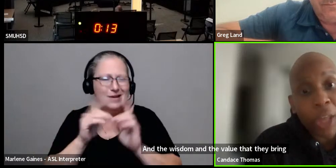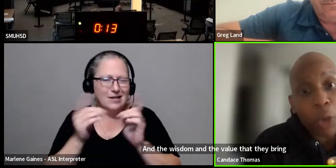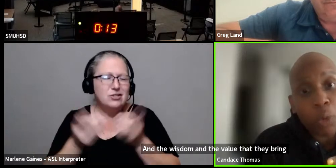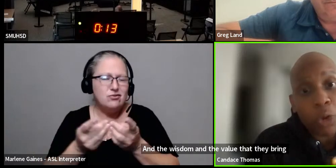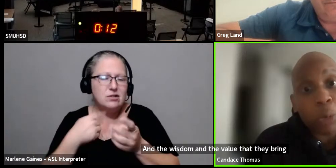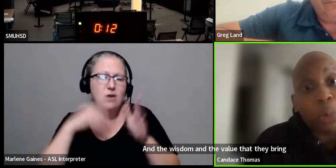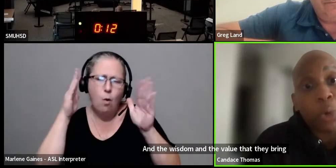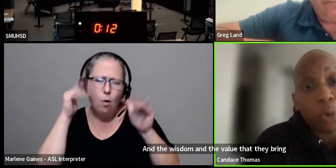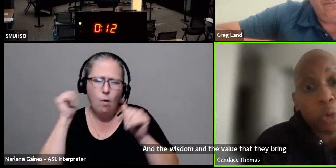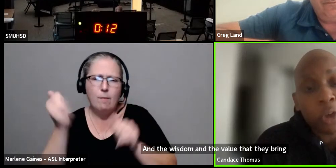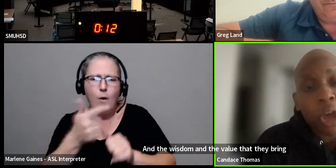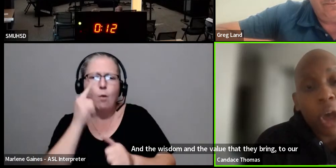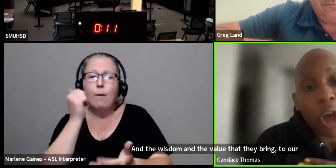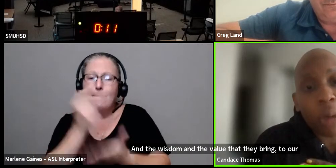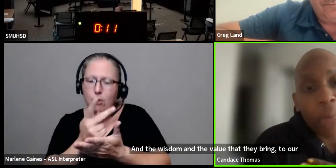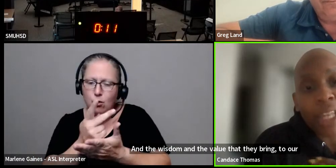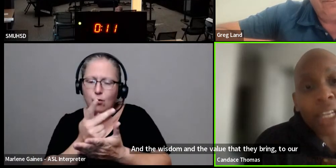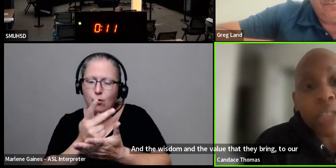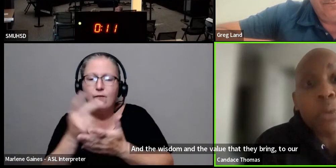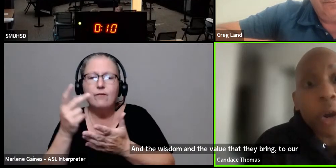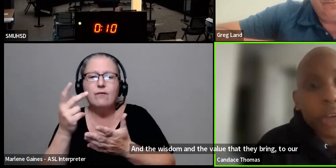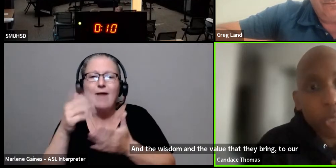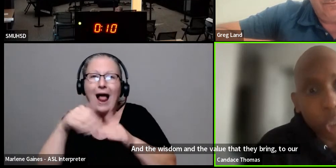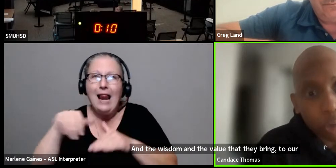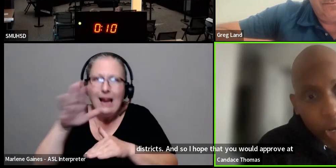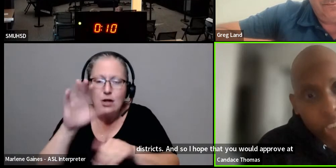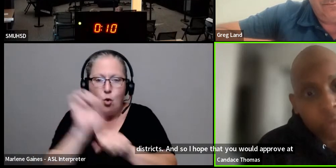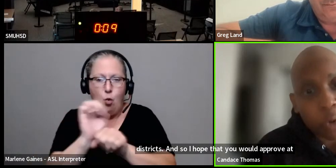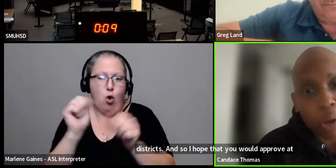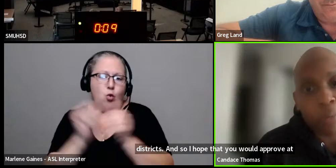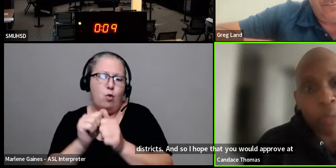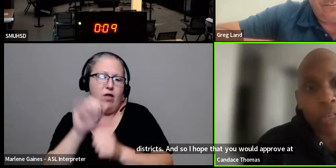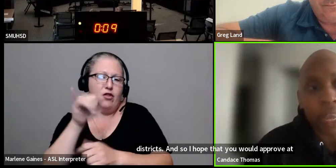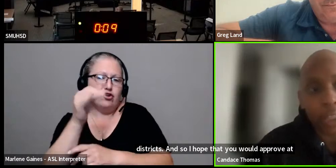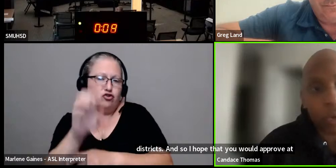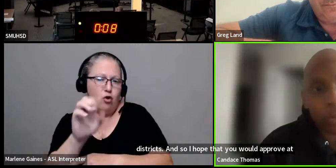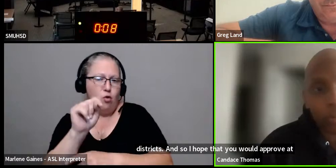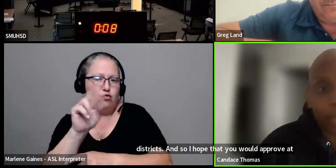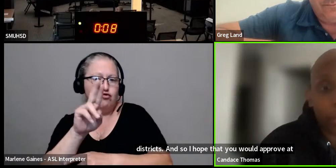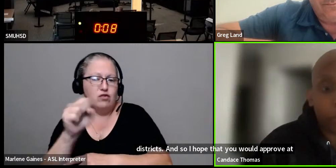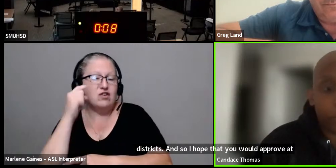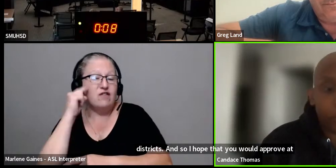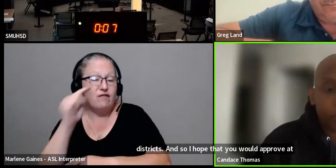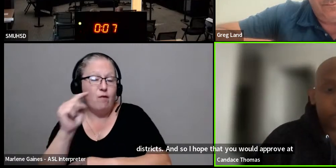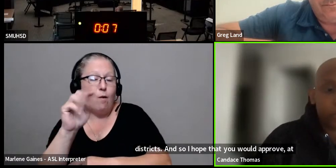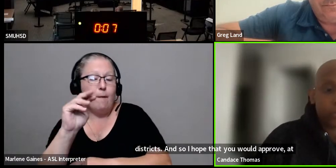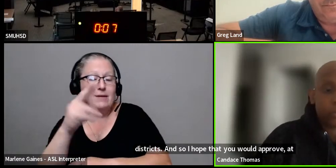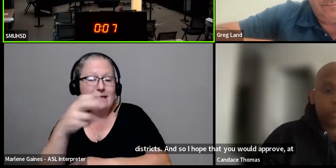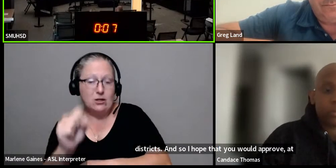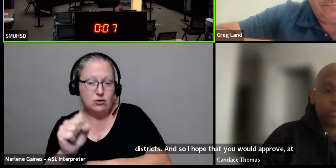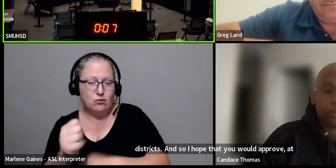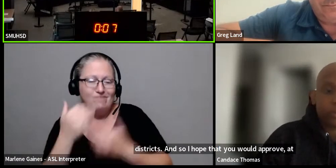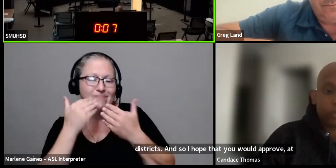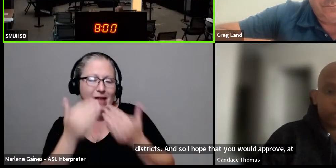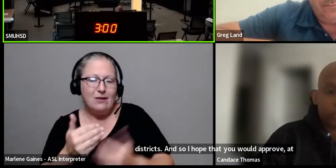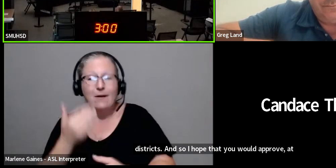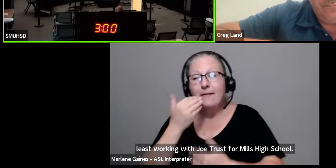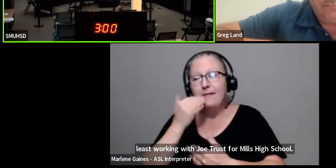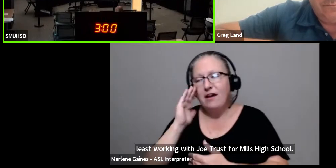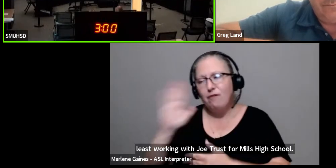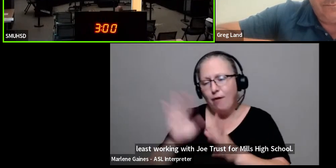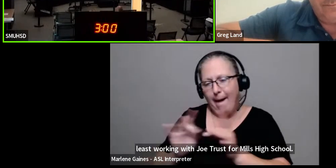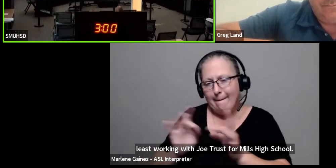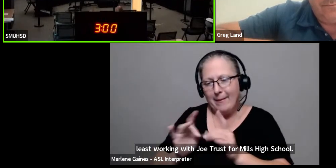I hope that you would approve at least working with Joe Truss for Mills High School. Thank you. Thank you for your